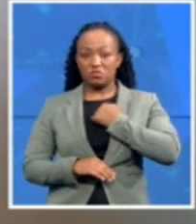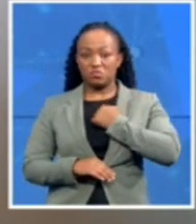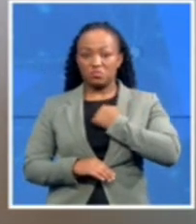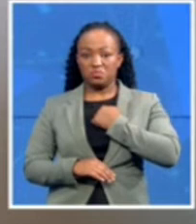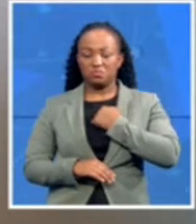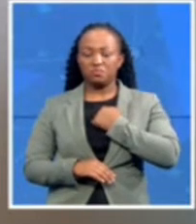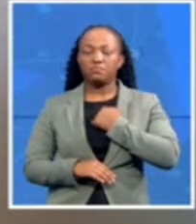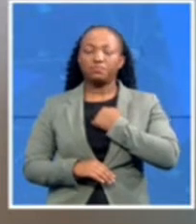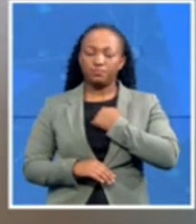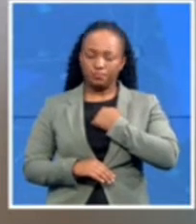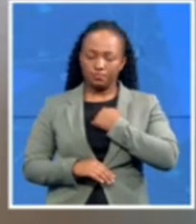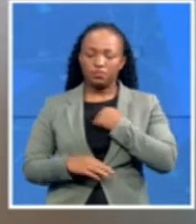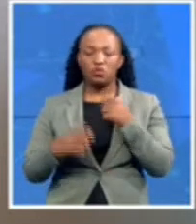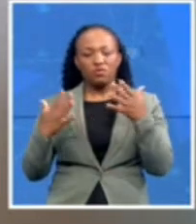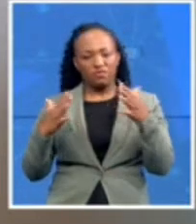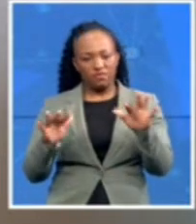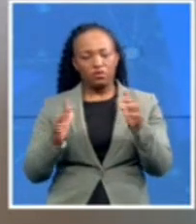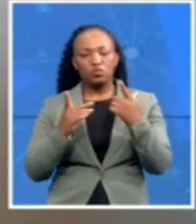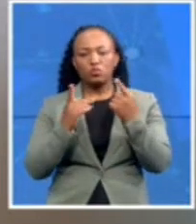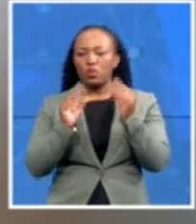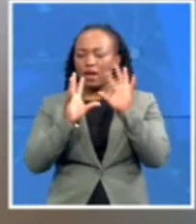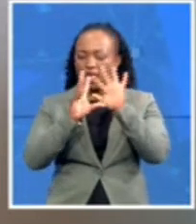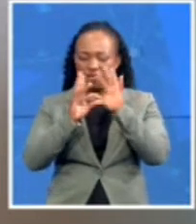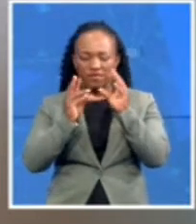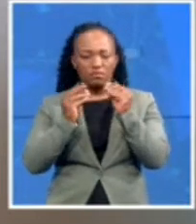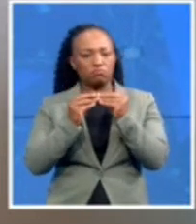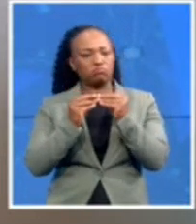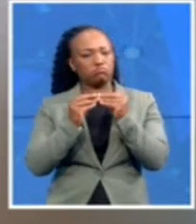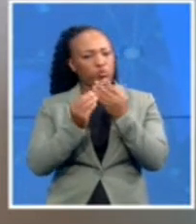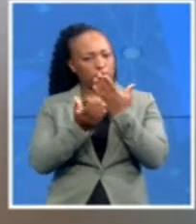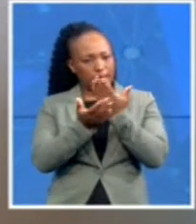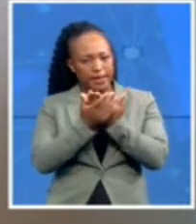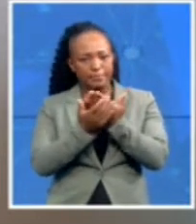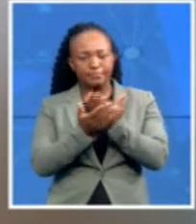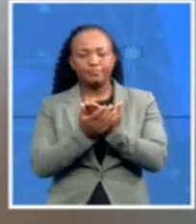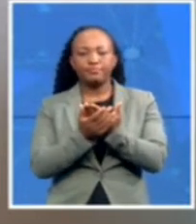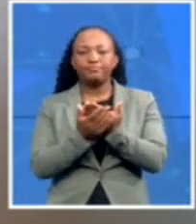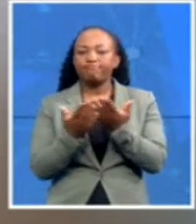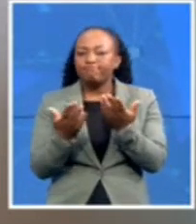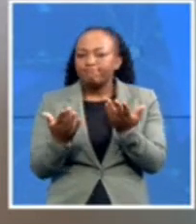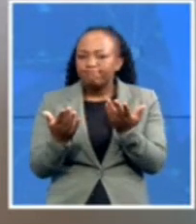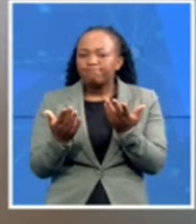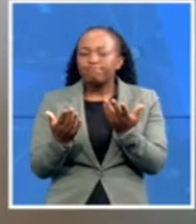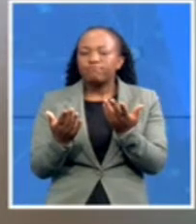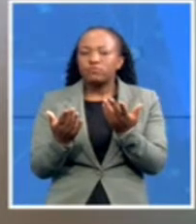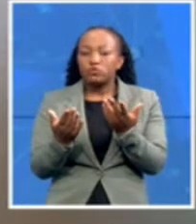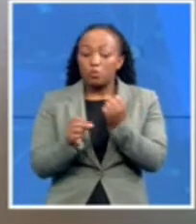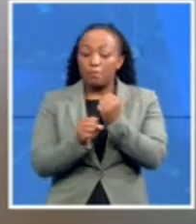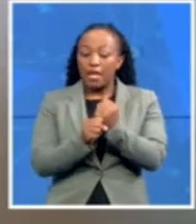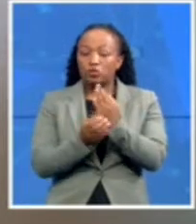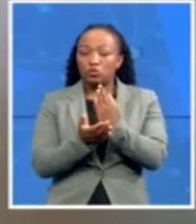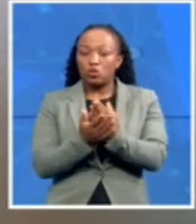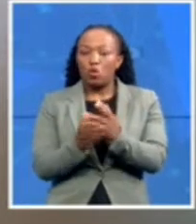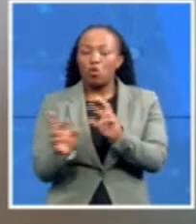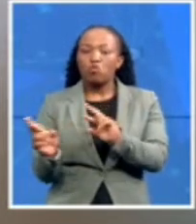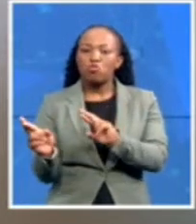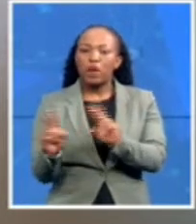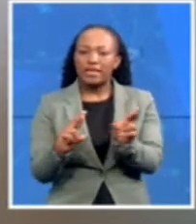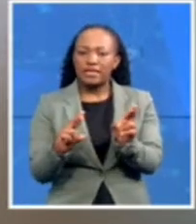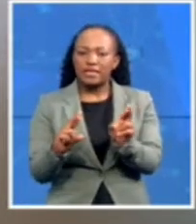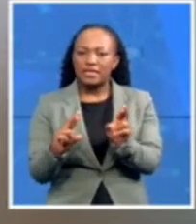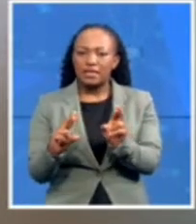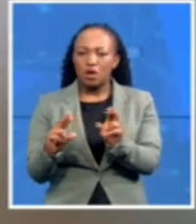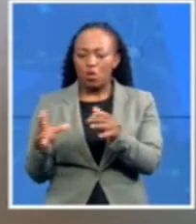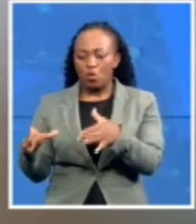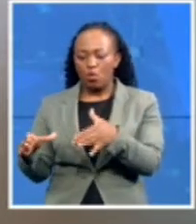can in order to ensure that we are ready for this outage. We believe that, like with any major